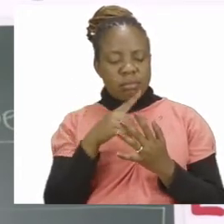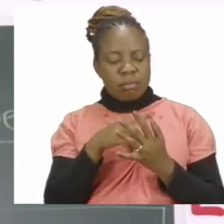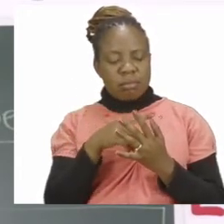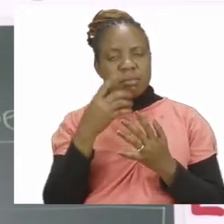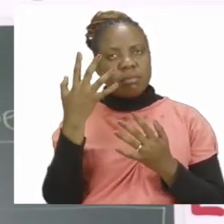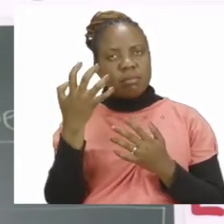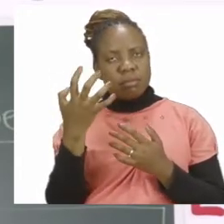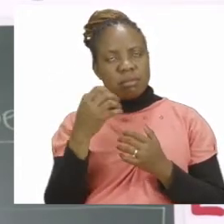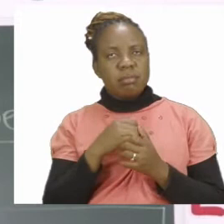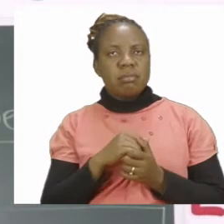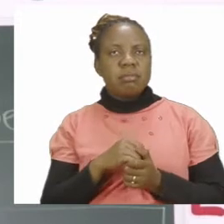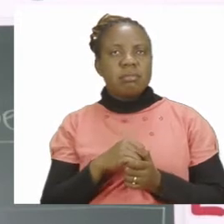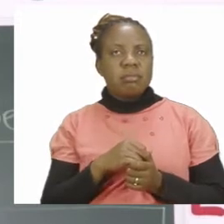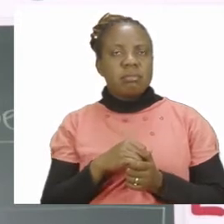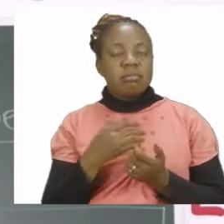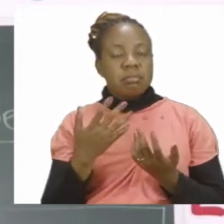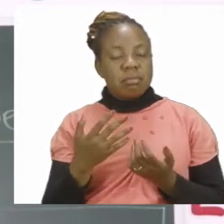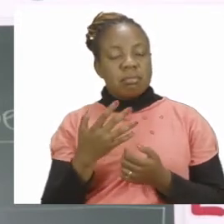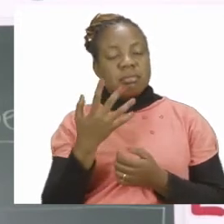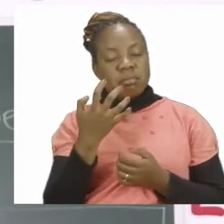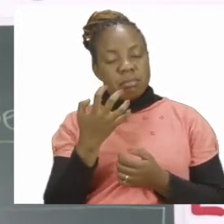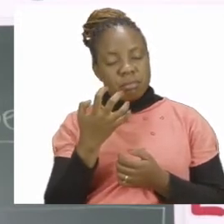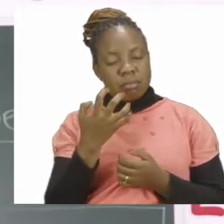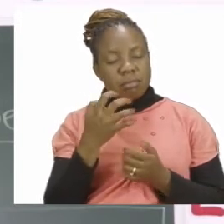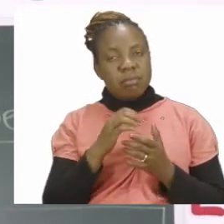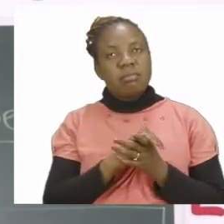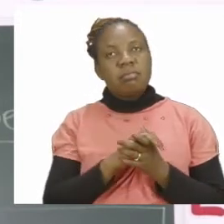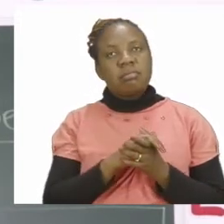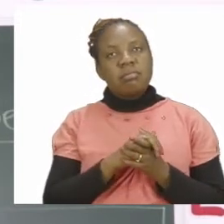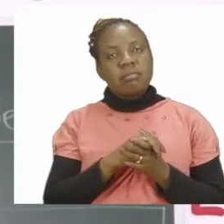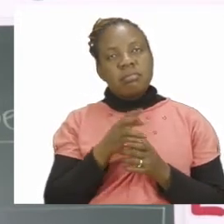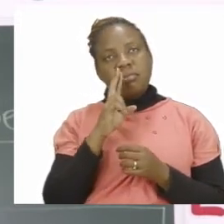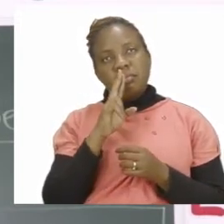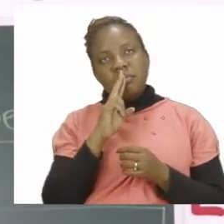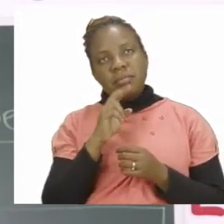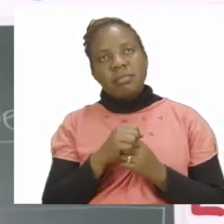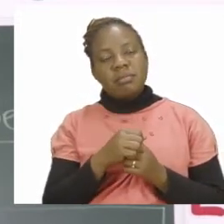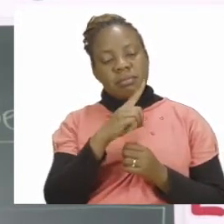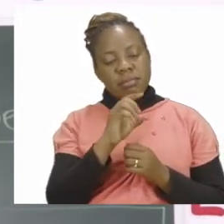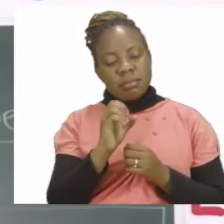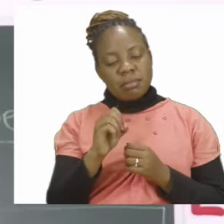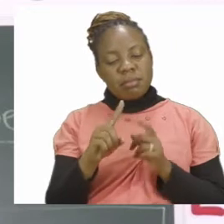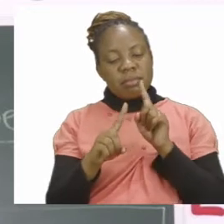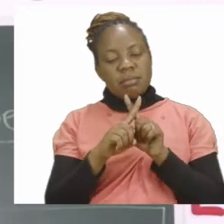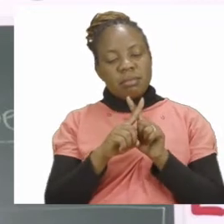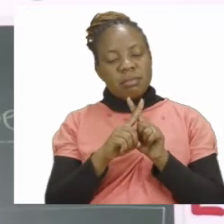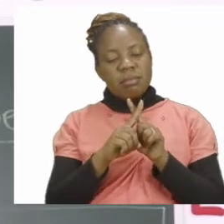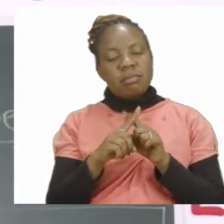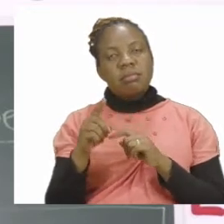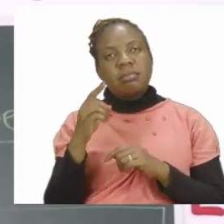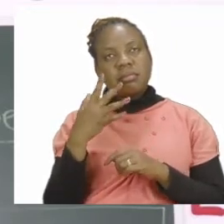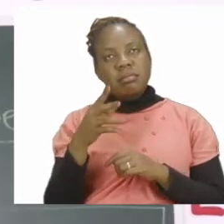that's our answer. 10 times 5 equals 50. Now we have to